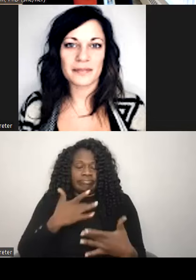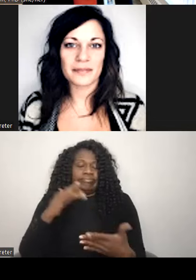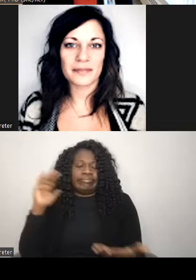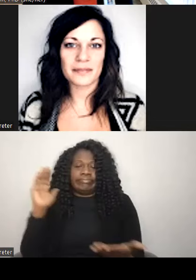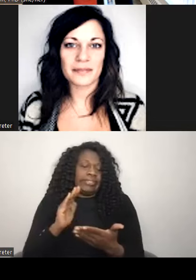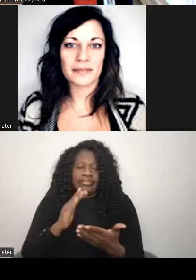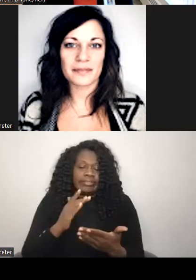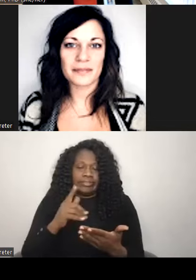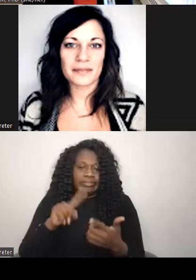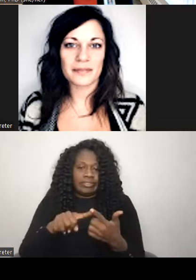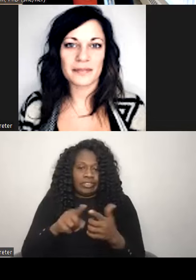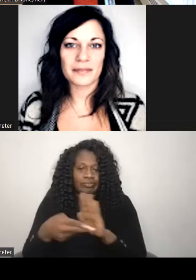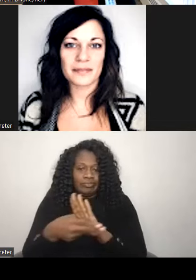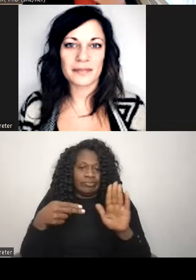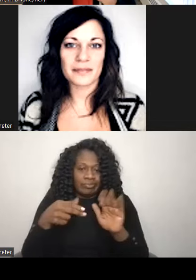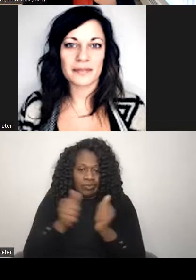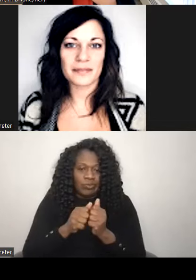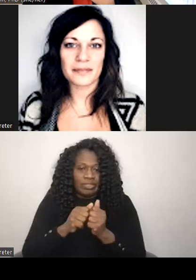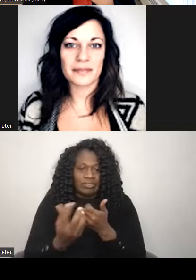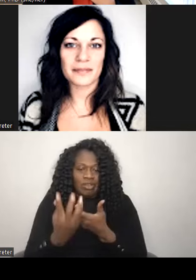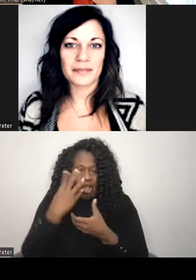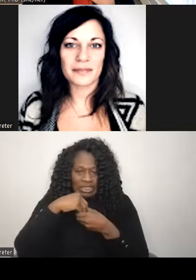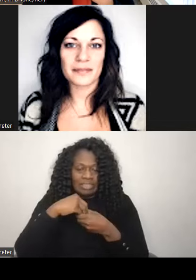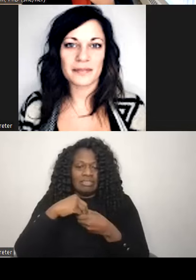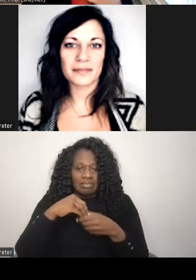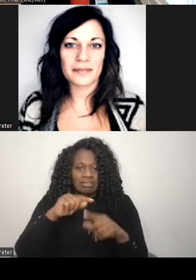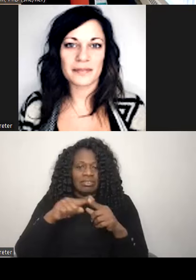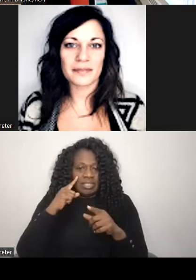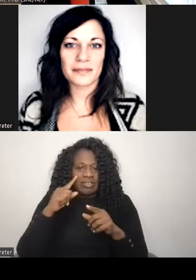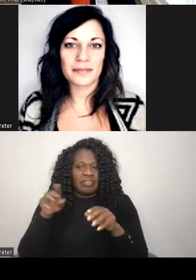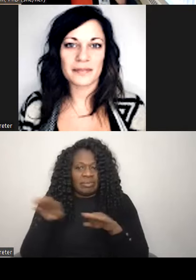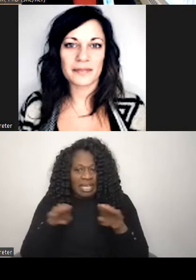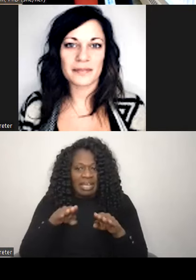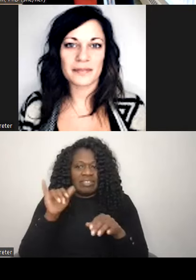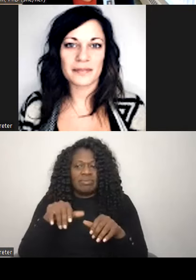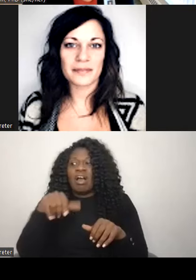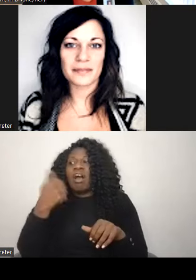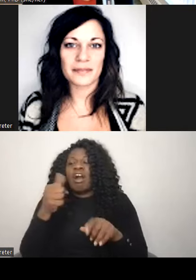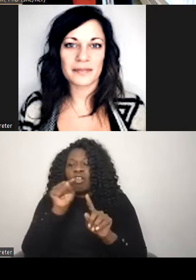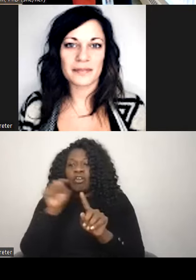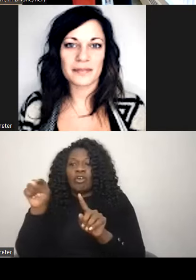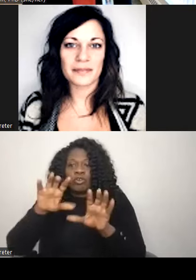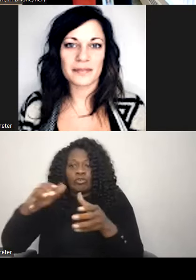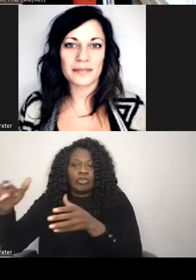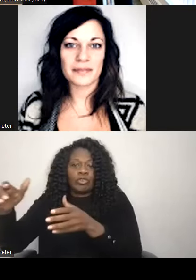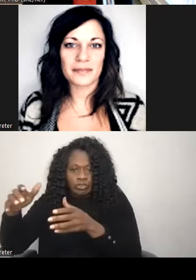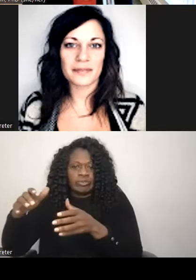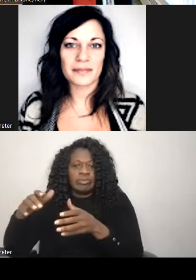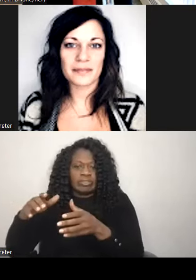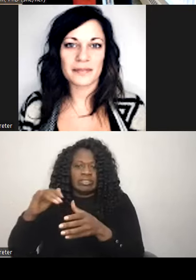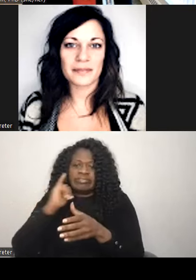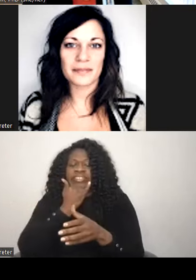with autism spectrum disorder, which suggests that some of the externalizing behaviors that may be in other groups may be